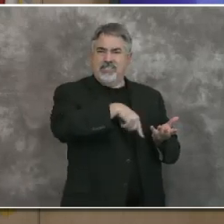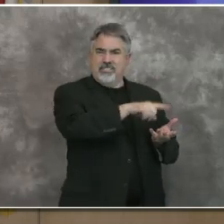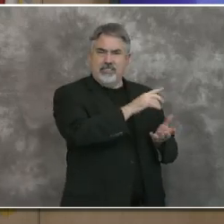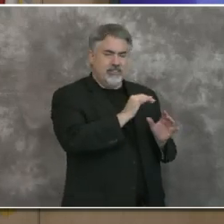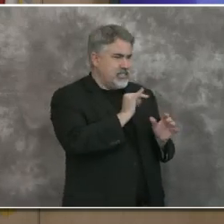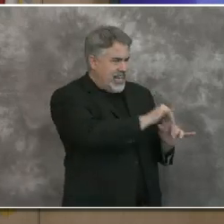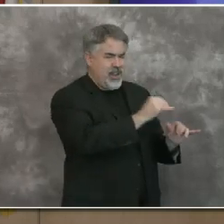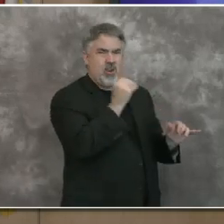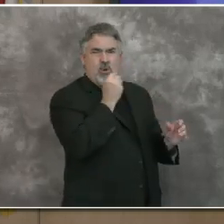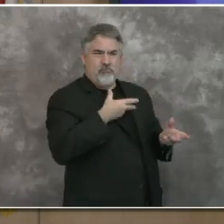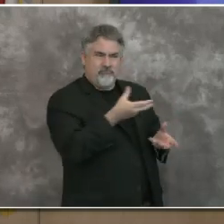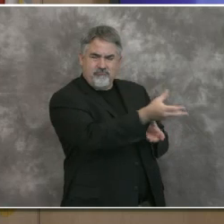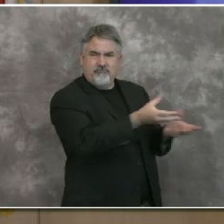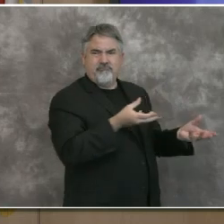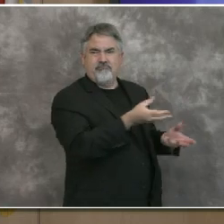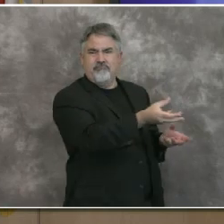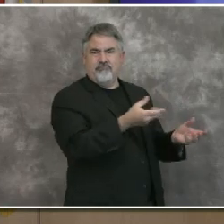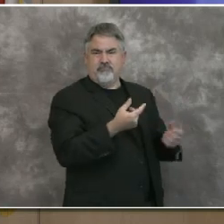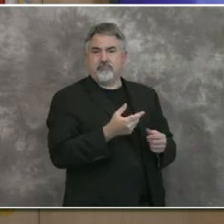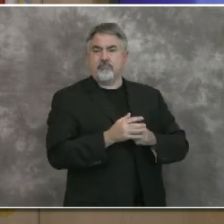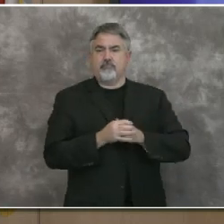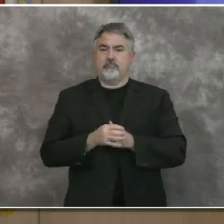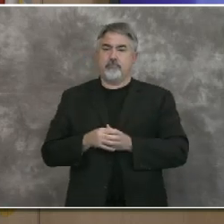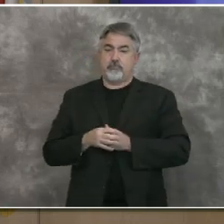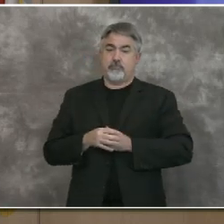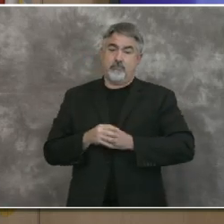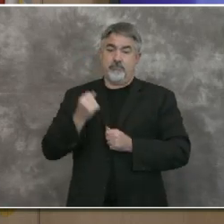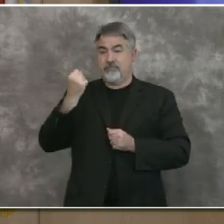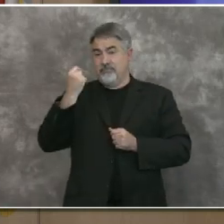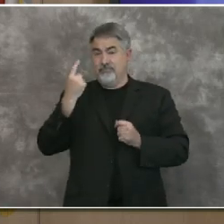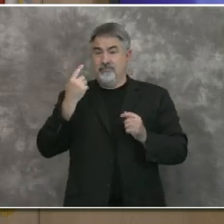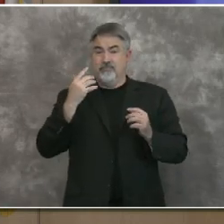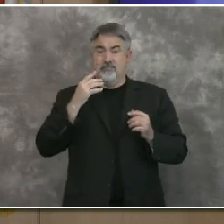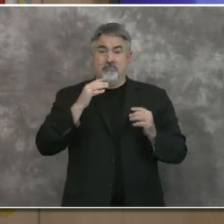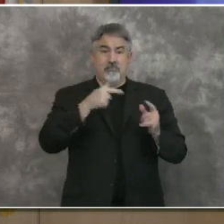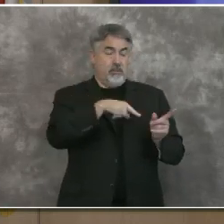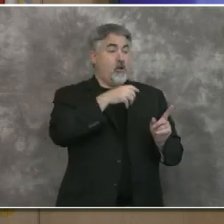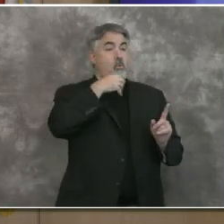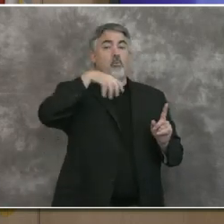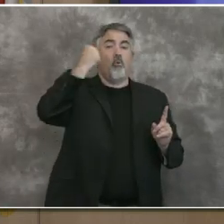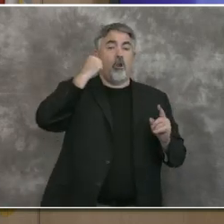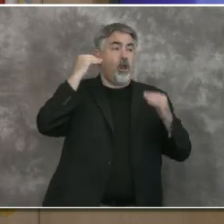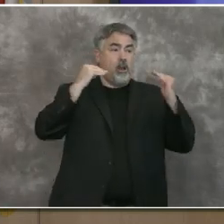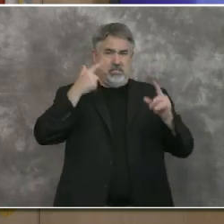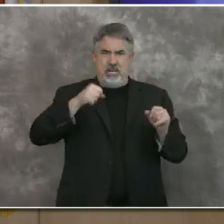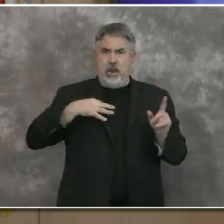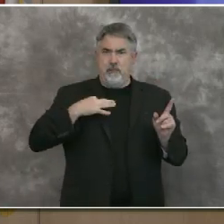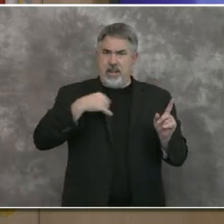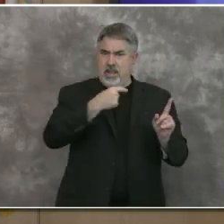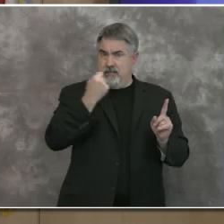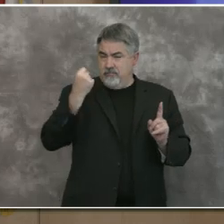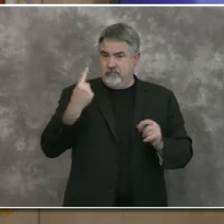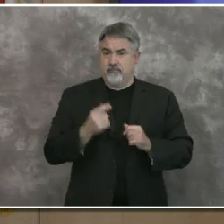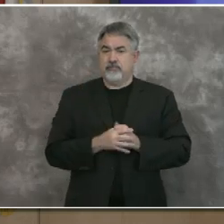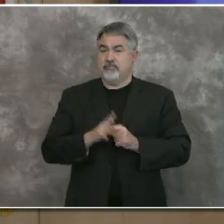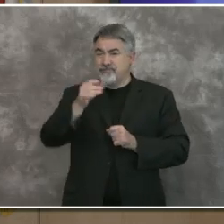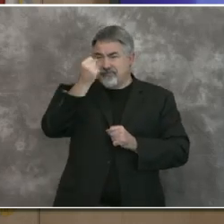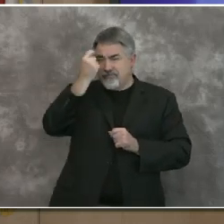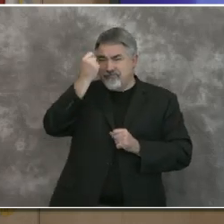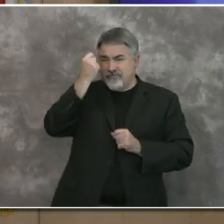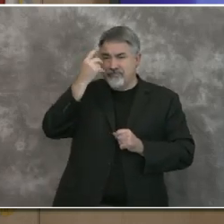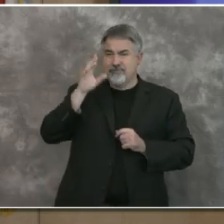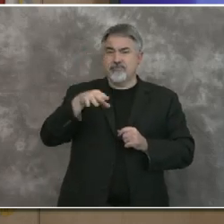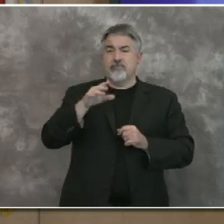can apply. Now, before we get to the information about how to apply, it is important to point out that this program is intended to fill a gap